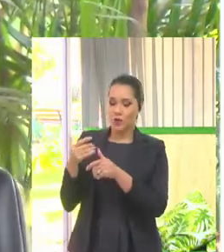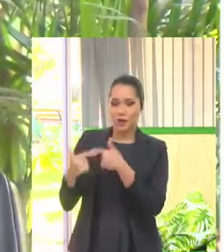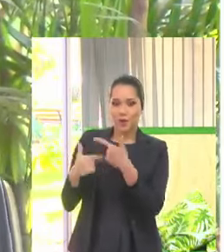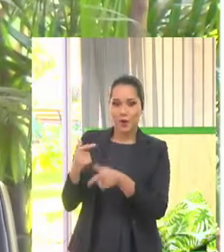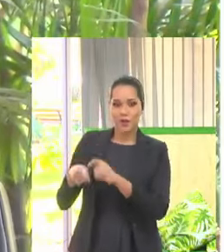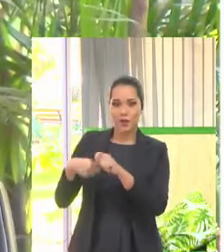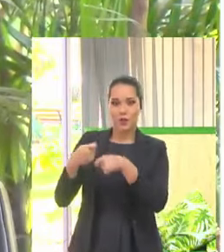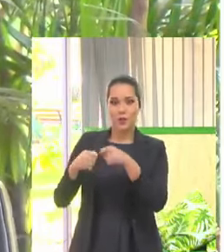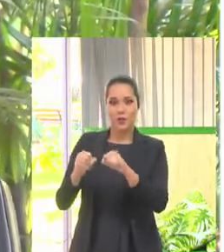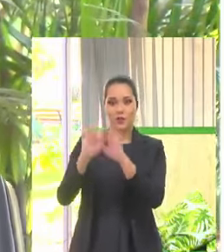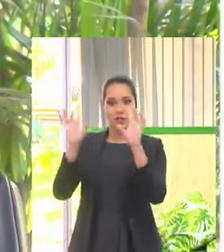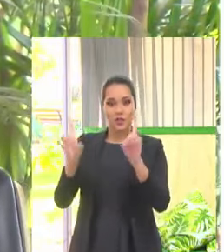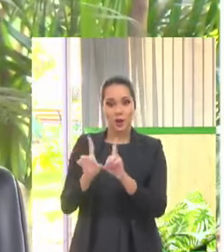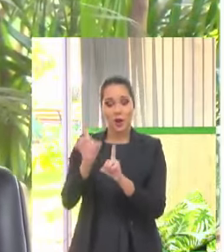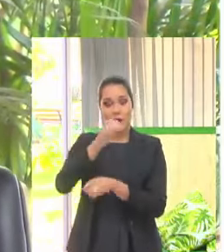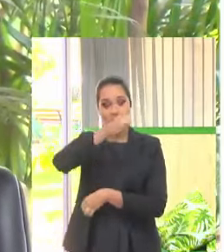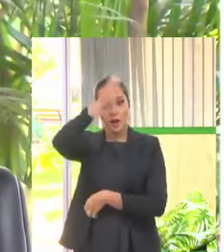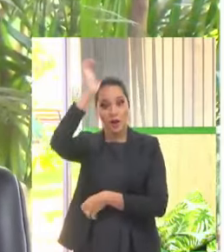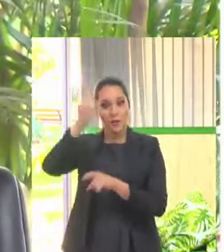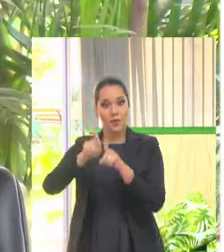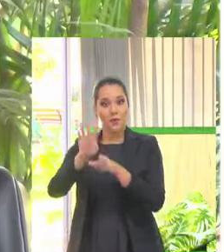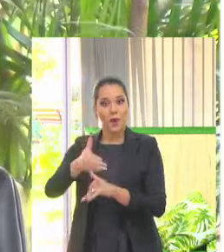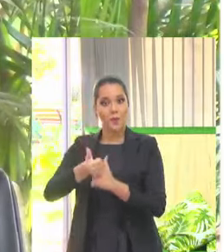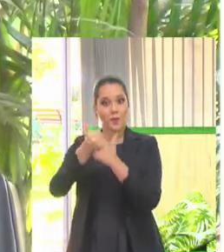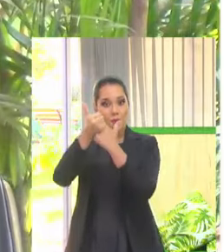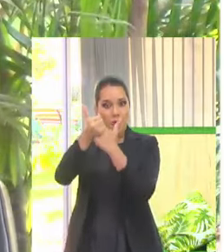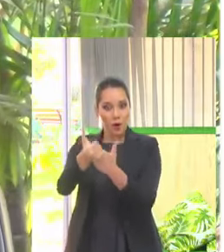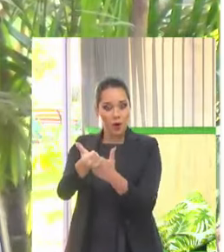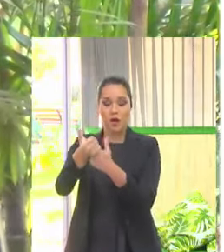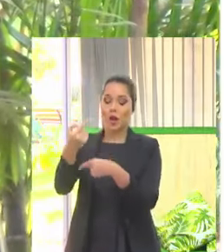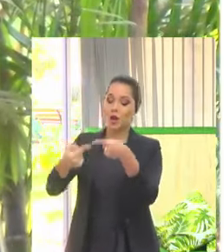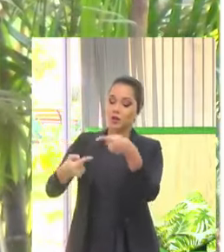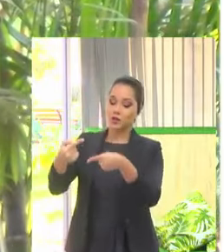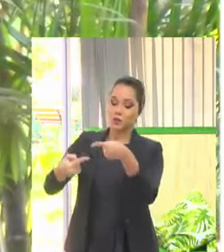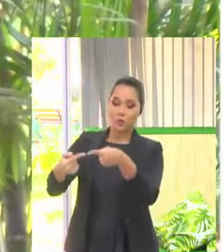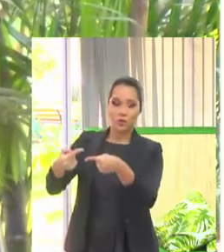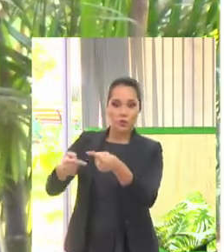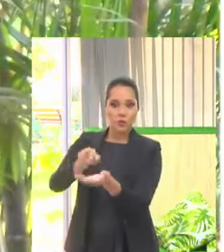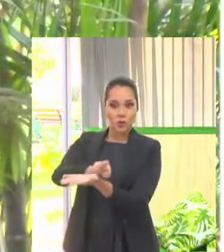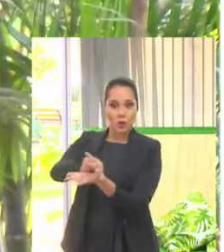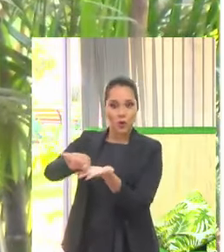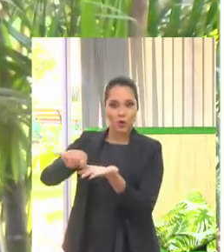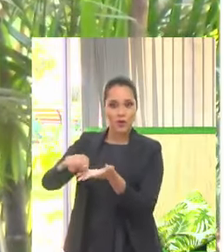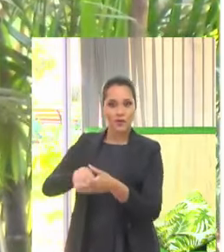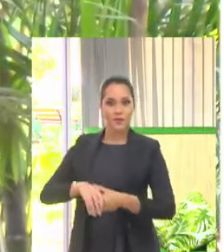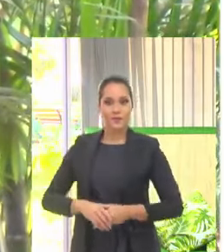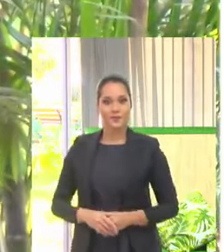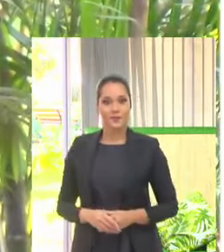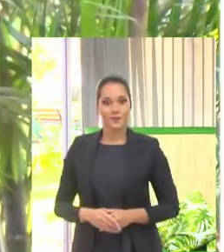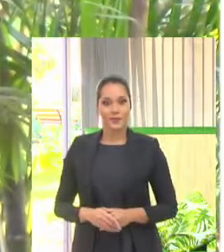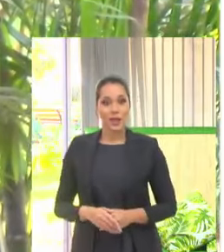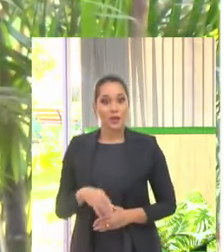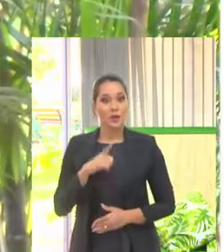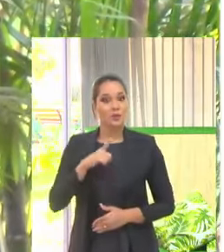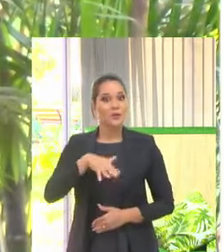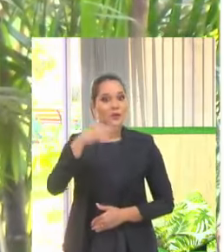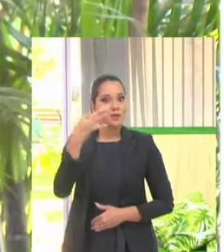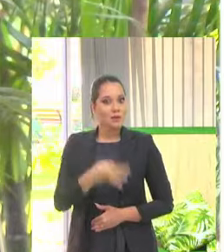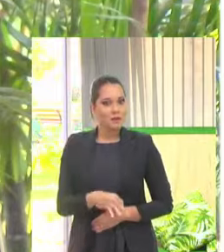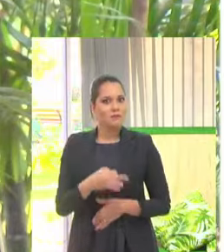also supporting and part of the discussions. So we are definitely committed